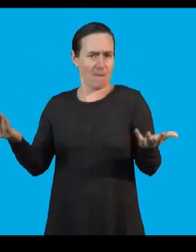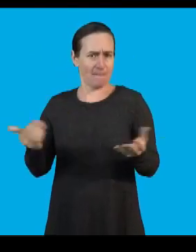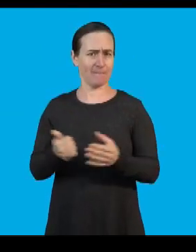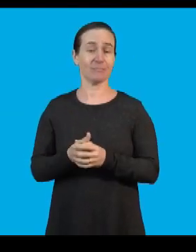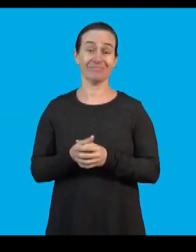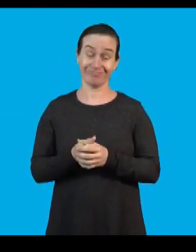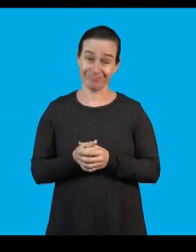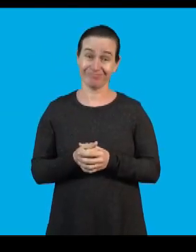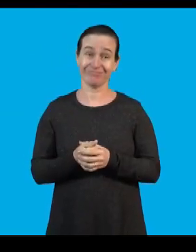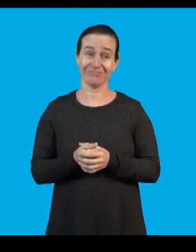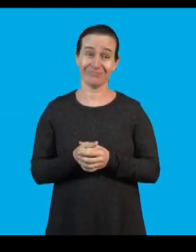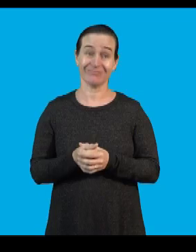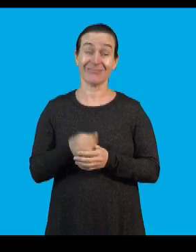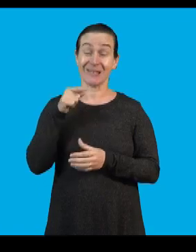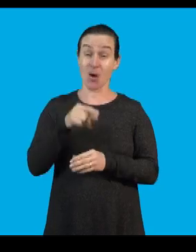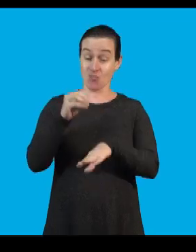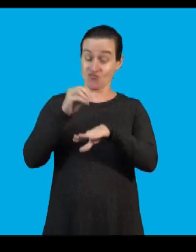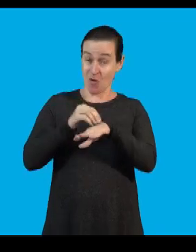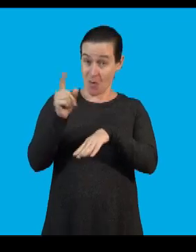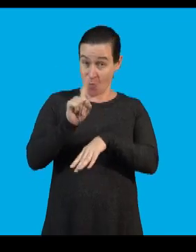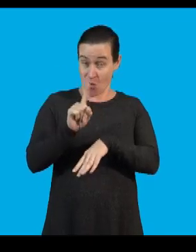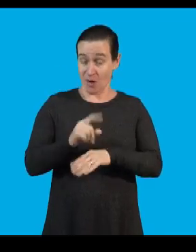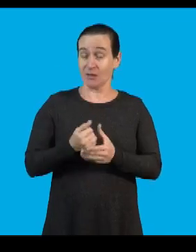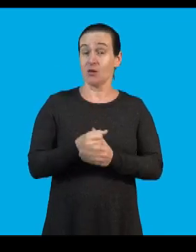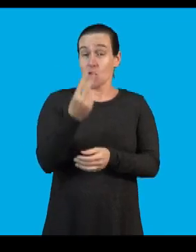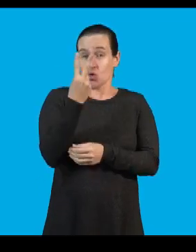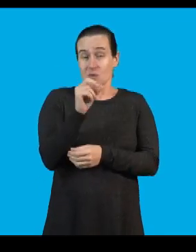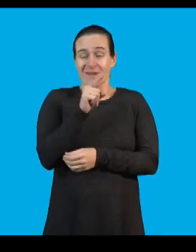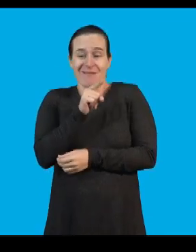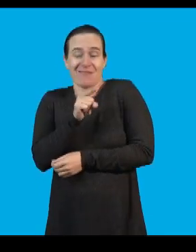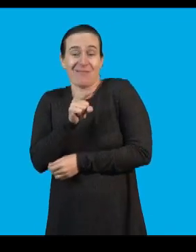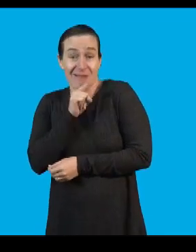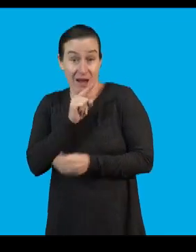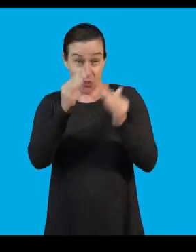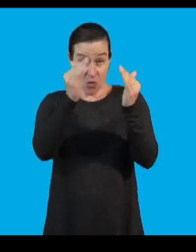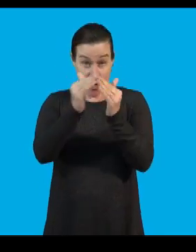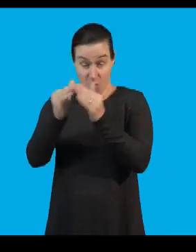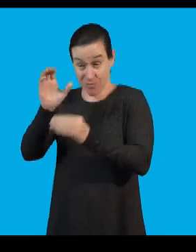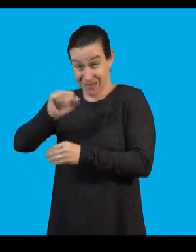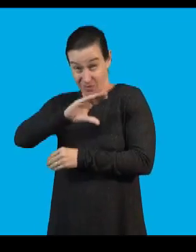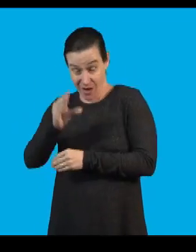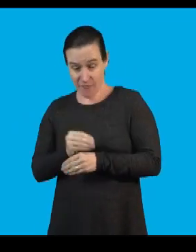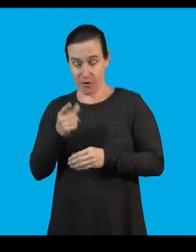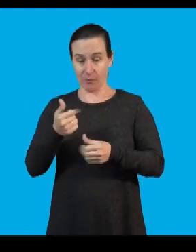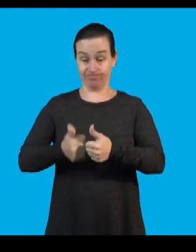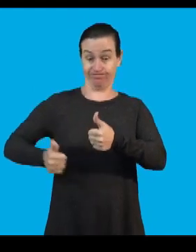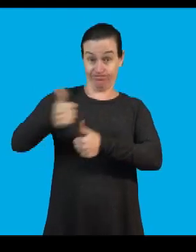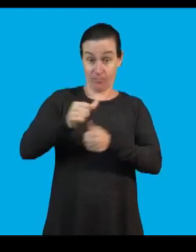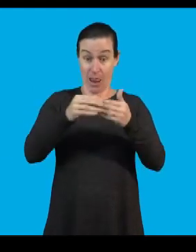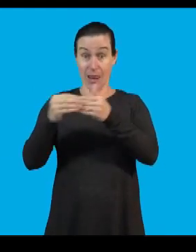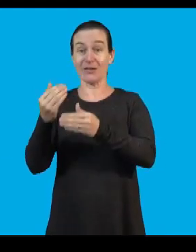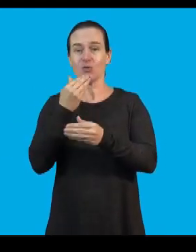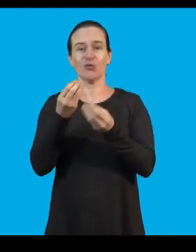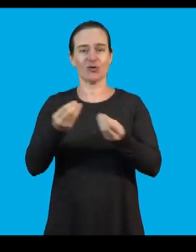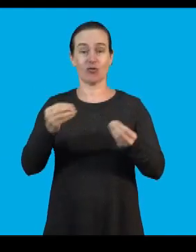placed. Another cause for concern, so they're adding on another reason, all right, is that 20,000